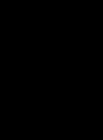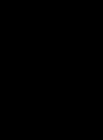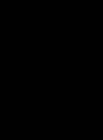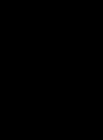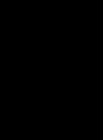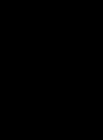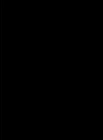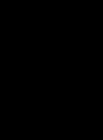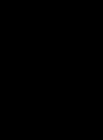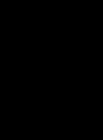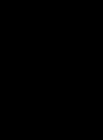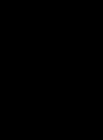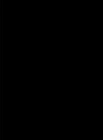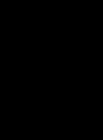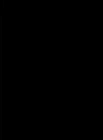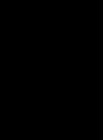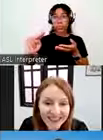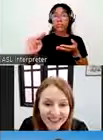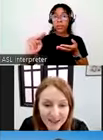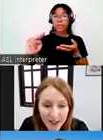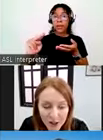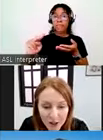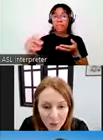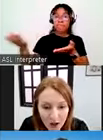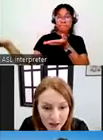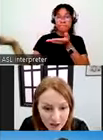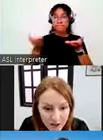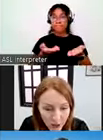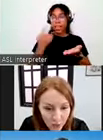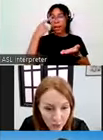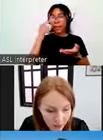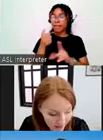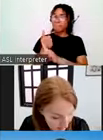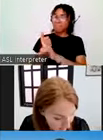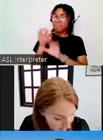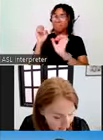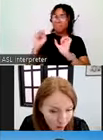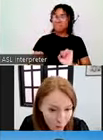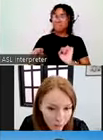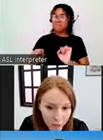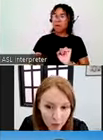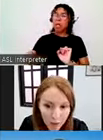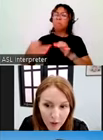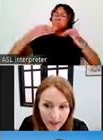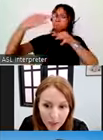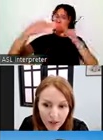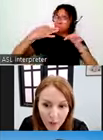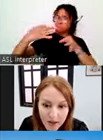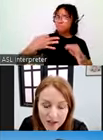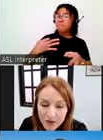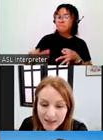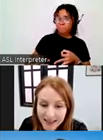Energy Laboratory to join us here, so that she can walk us through the overview of what